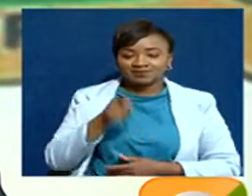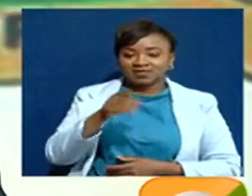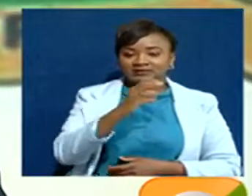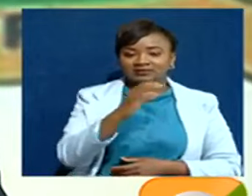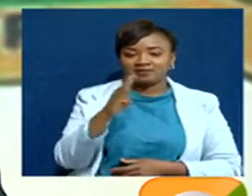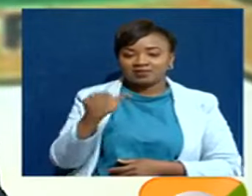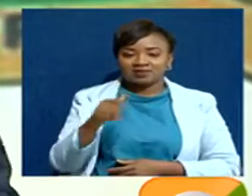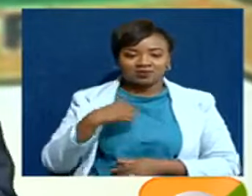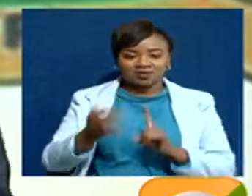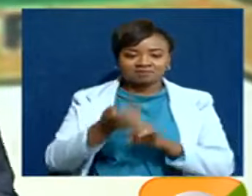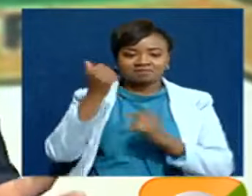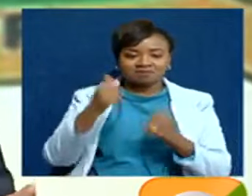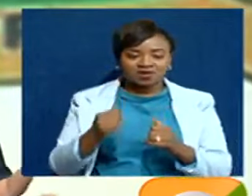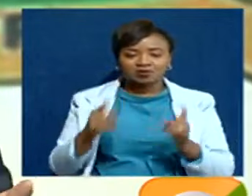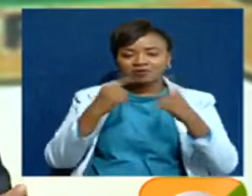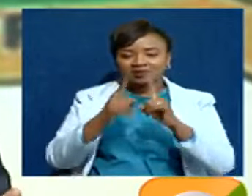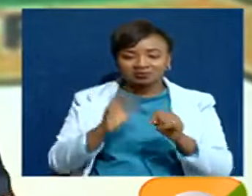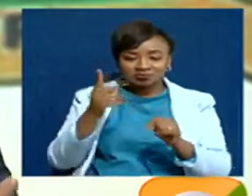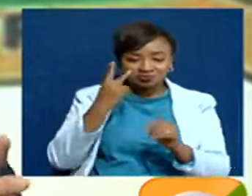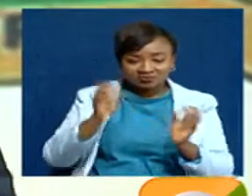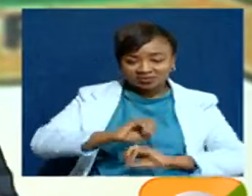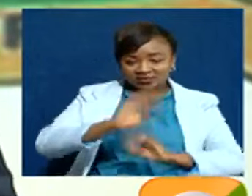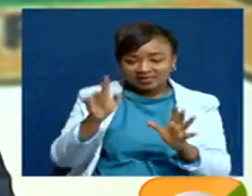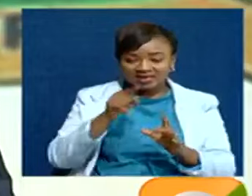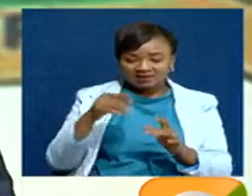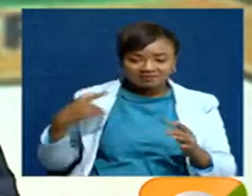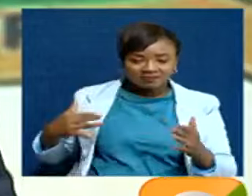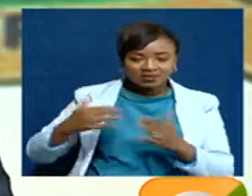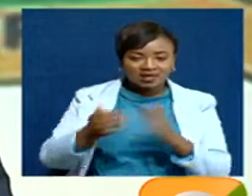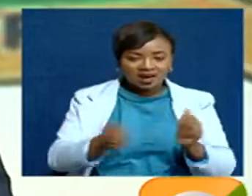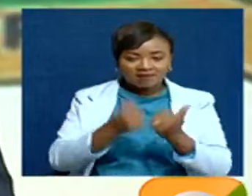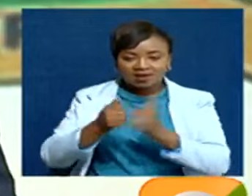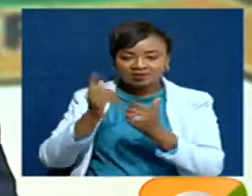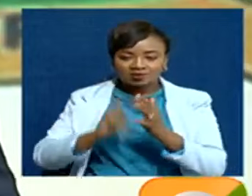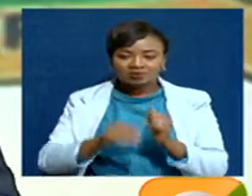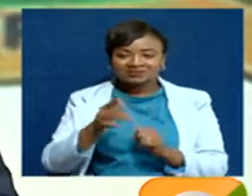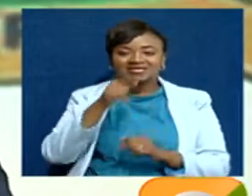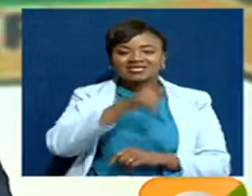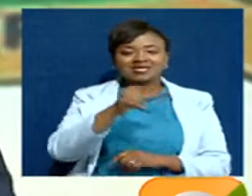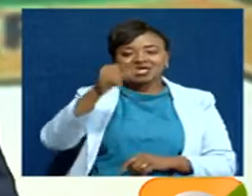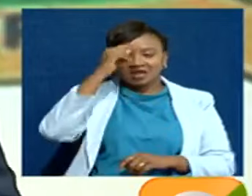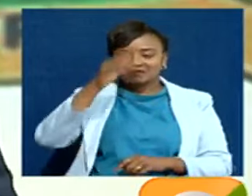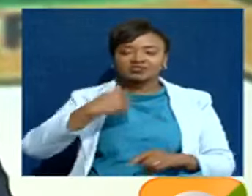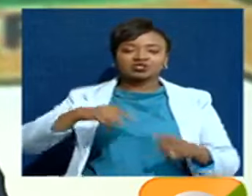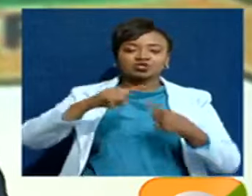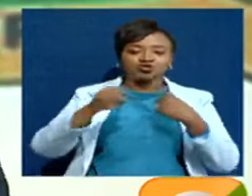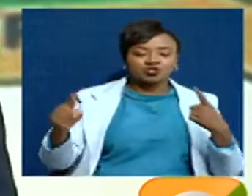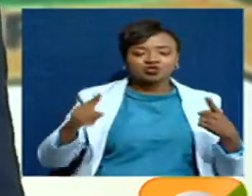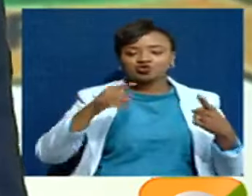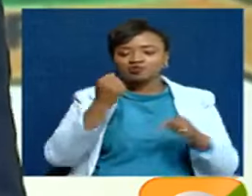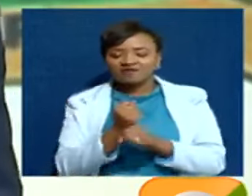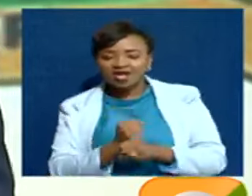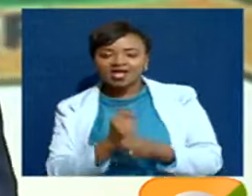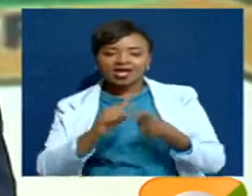not honored. And you can see the trend in the country. This is a government of kutenda, tumetenga, tumefanya, you